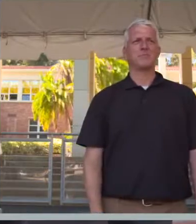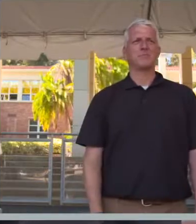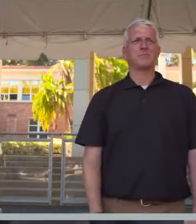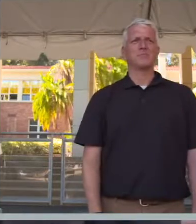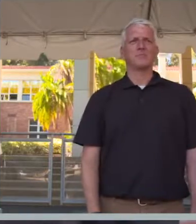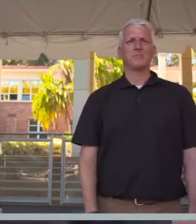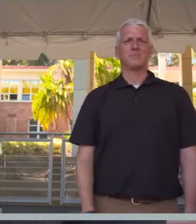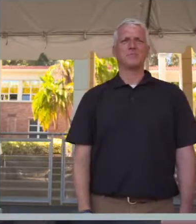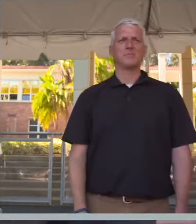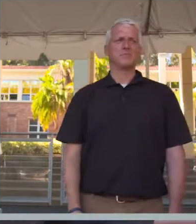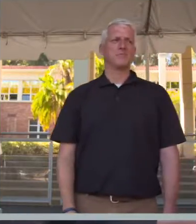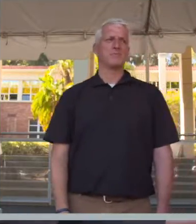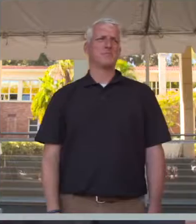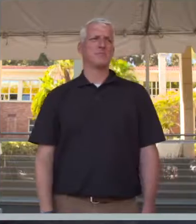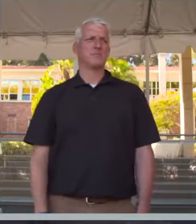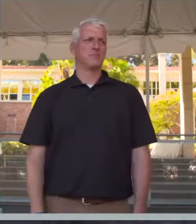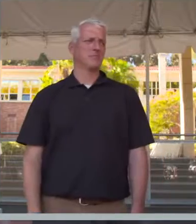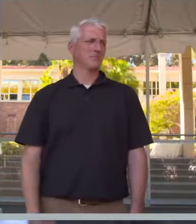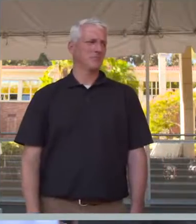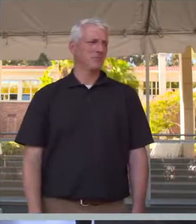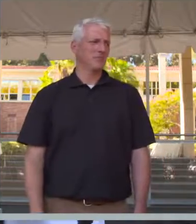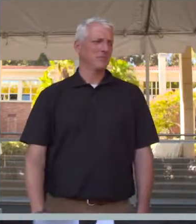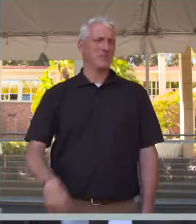Isha Shah.